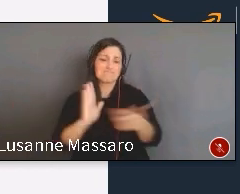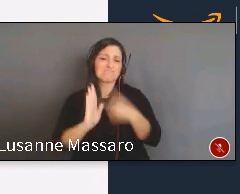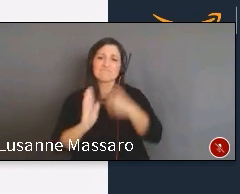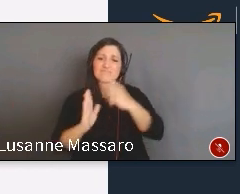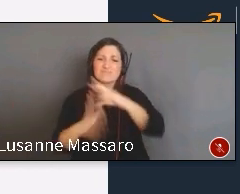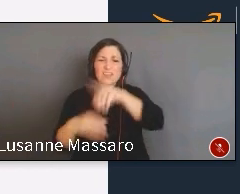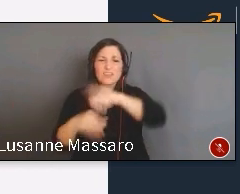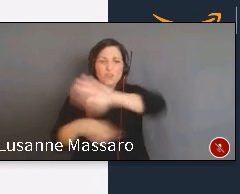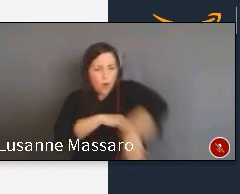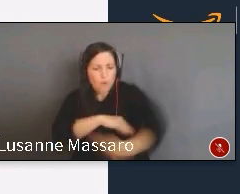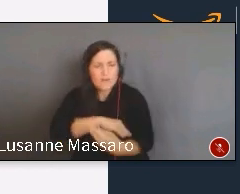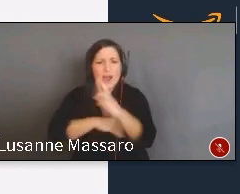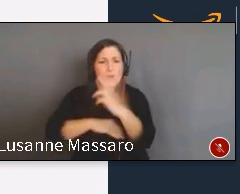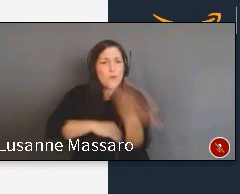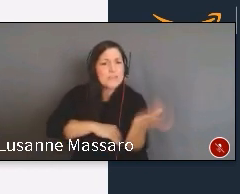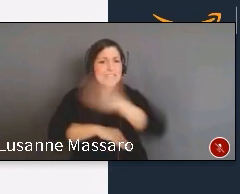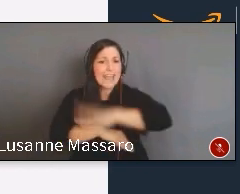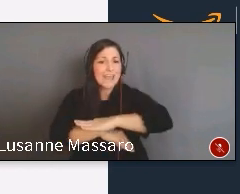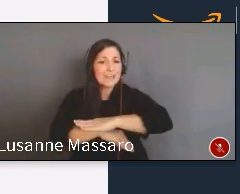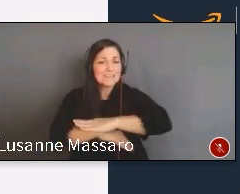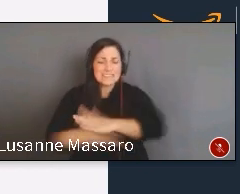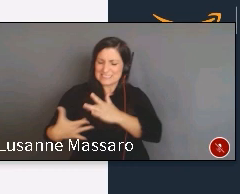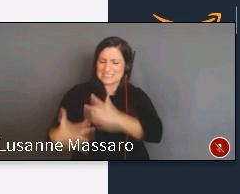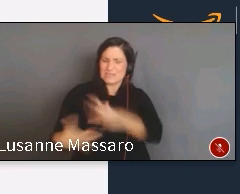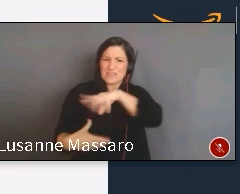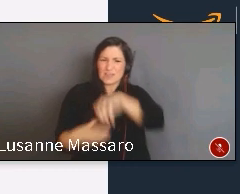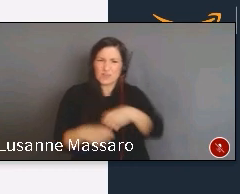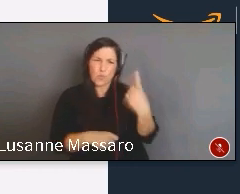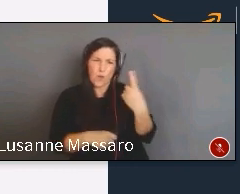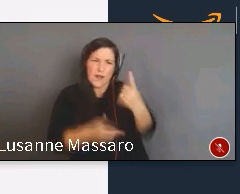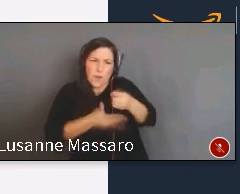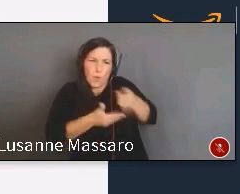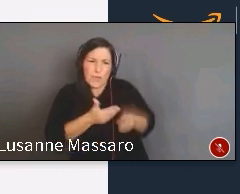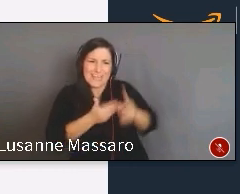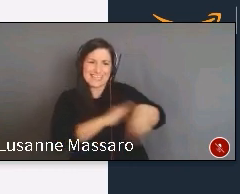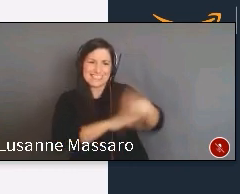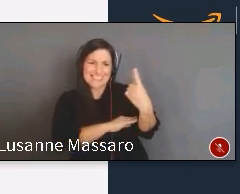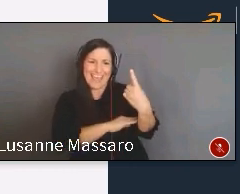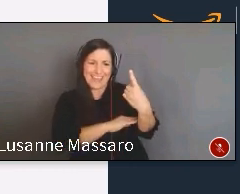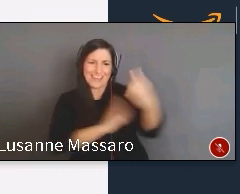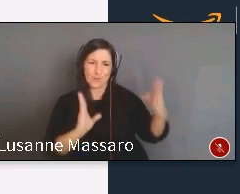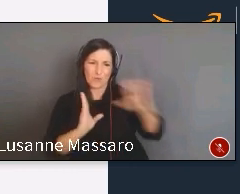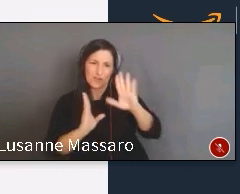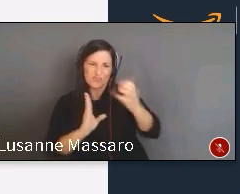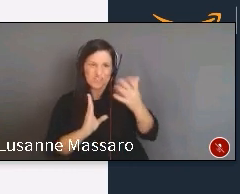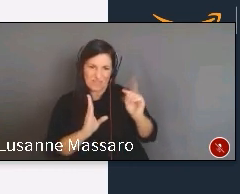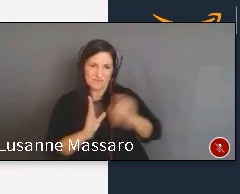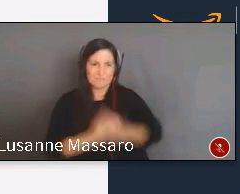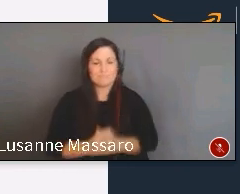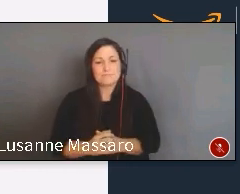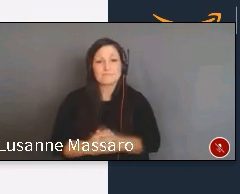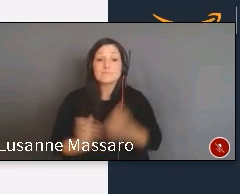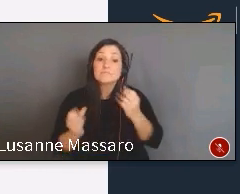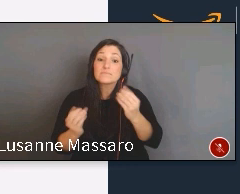days, and usually include one weekend day in the shift. So, if you know